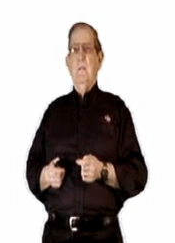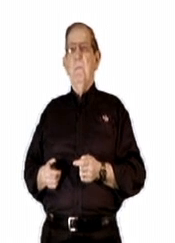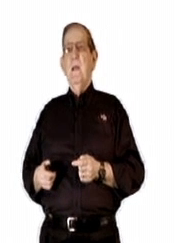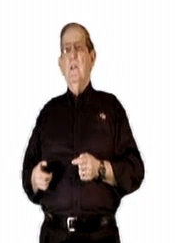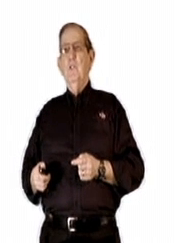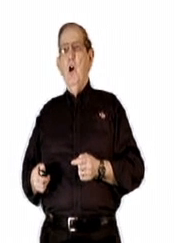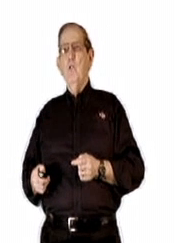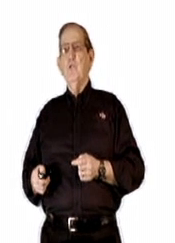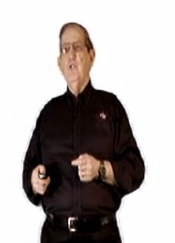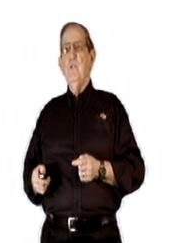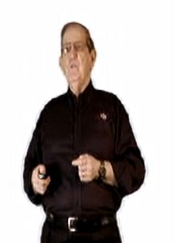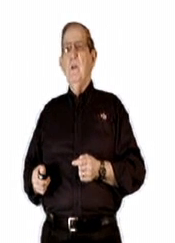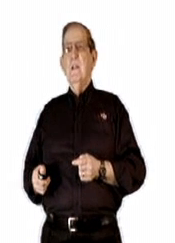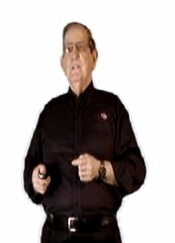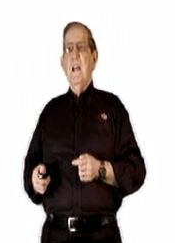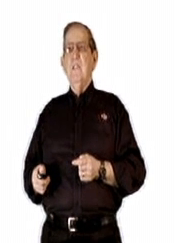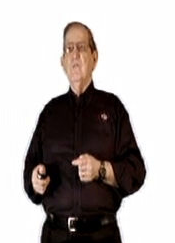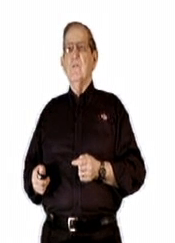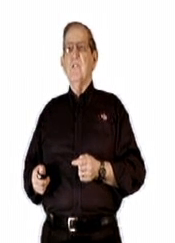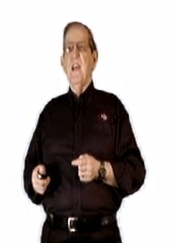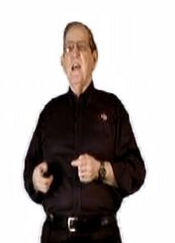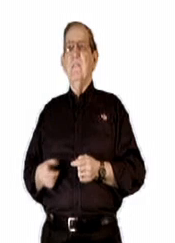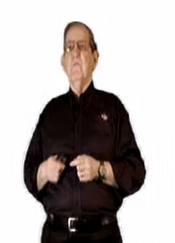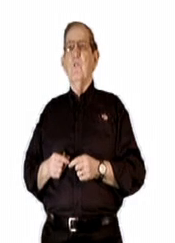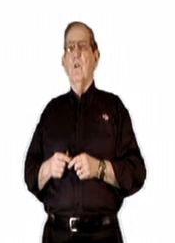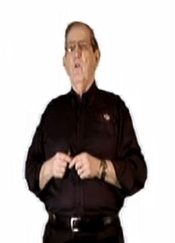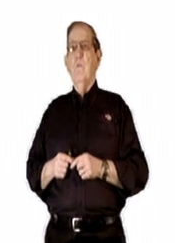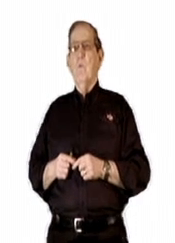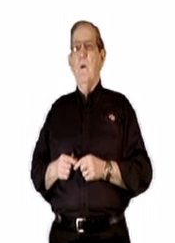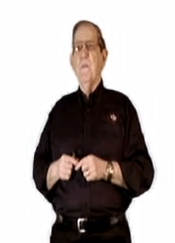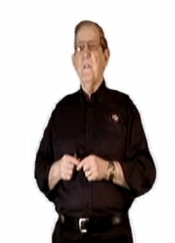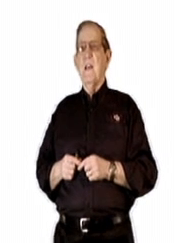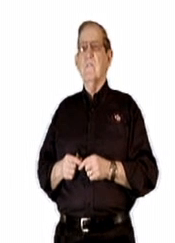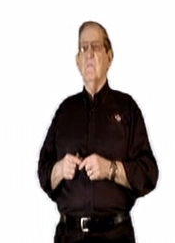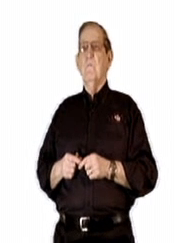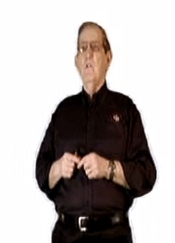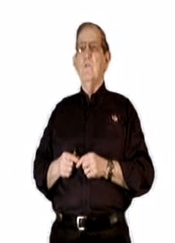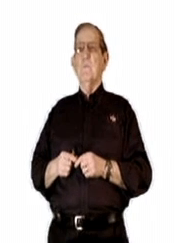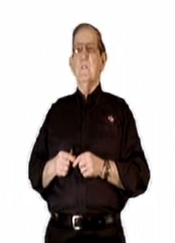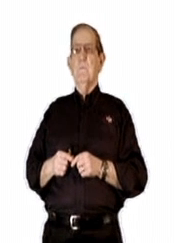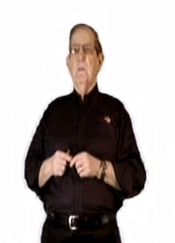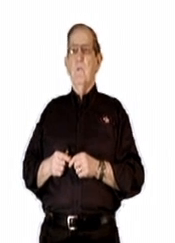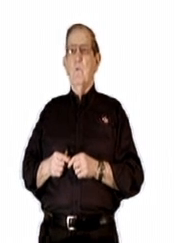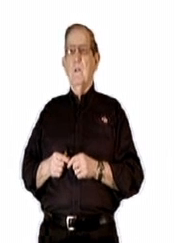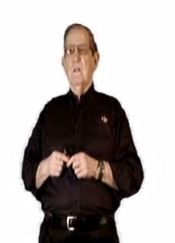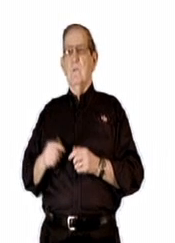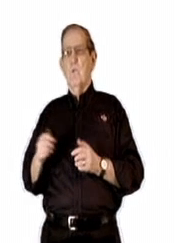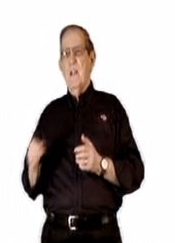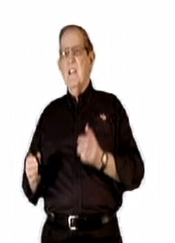110.21b. Note 2, danger sign for over 1,000 volts must be